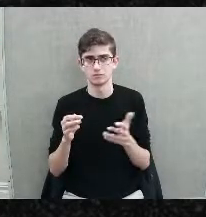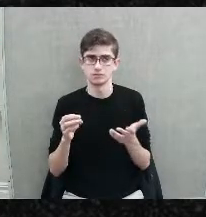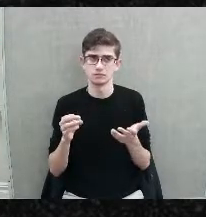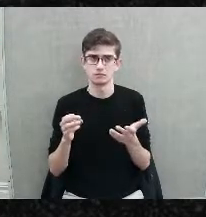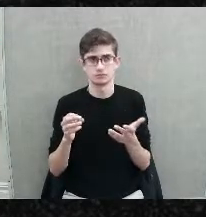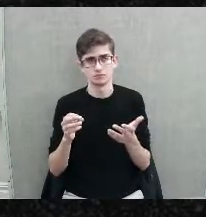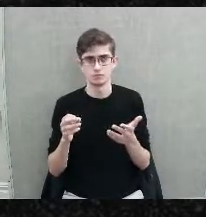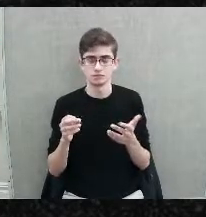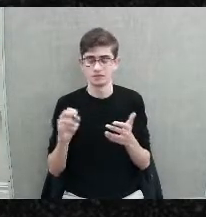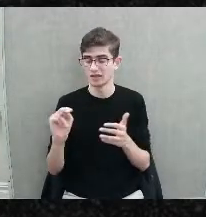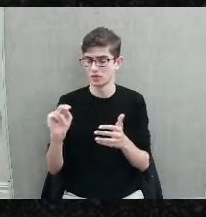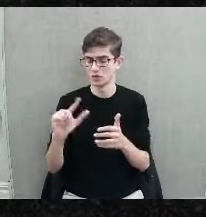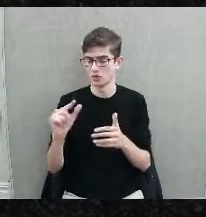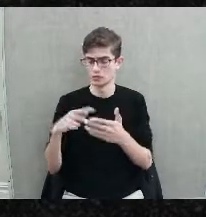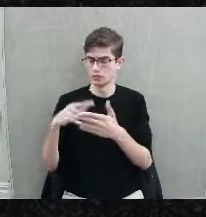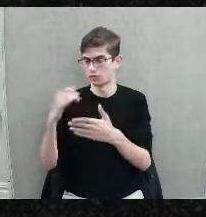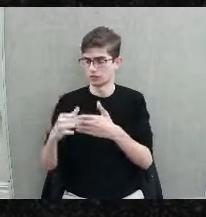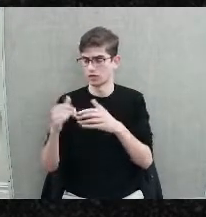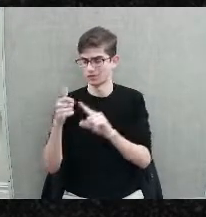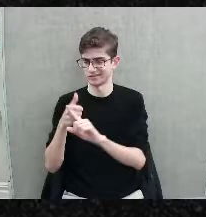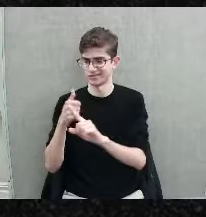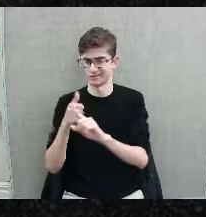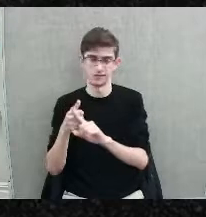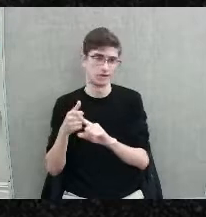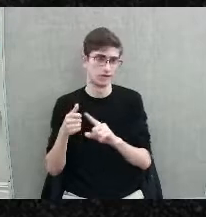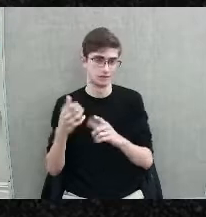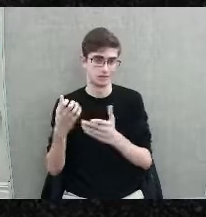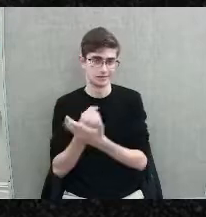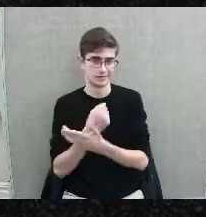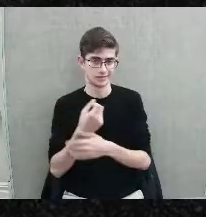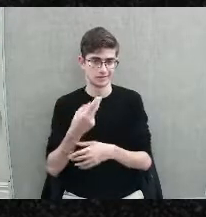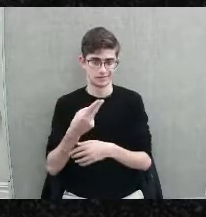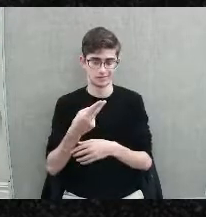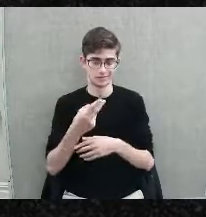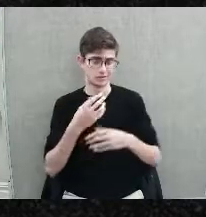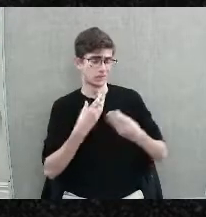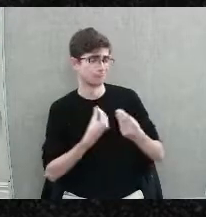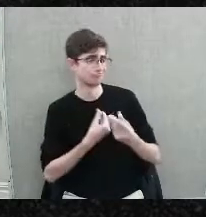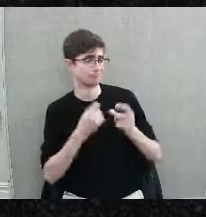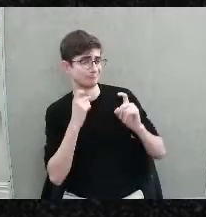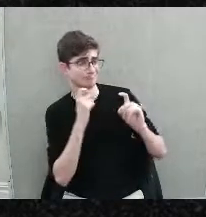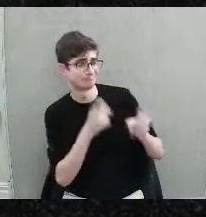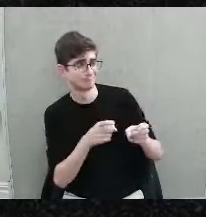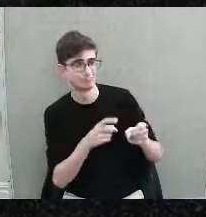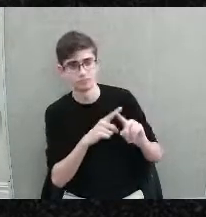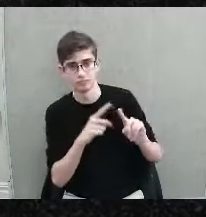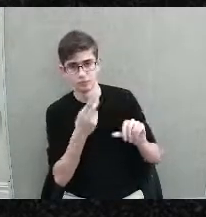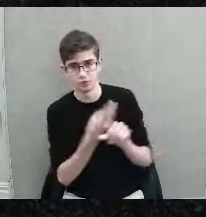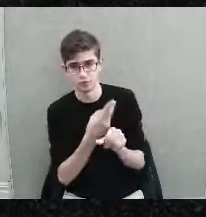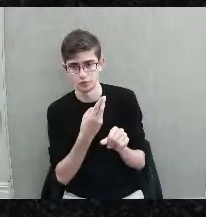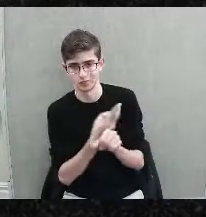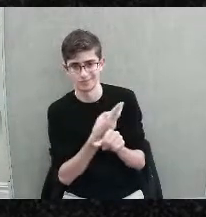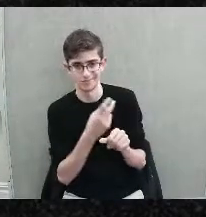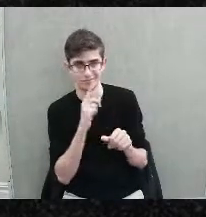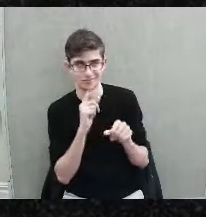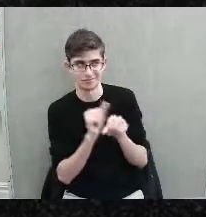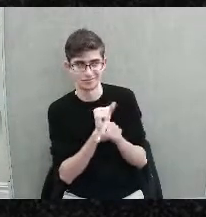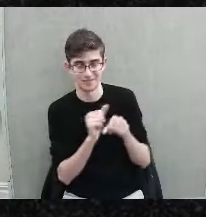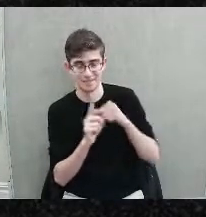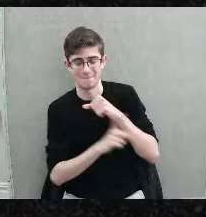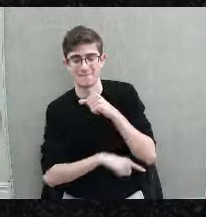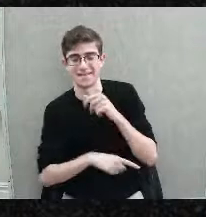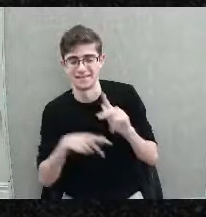this sort of neoliberal project sort of takes humanitarianism and uses it in such a way that it can actually penalize